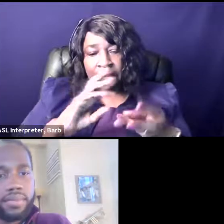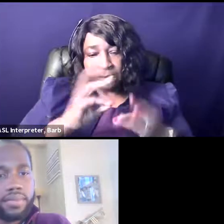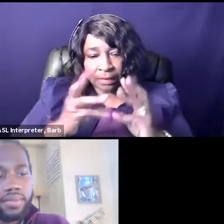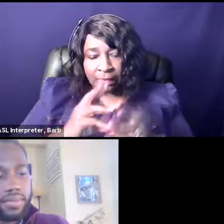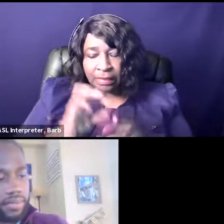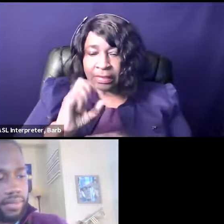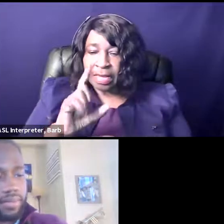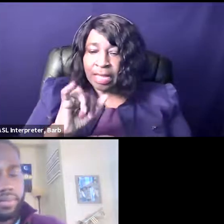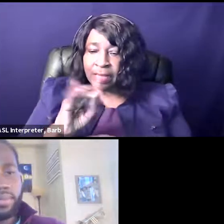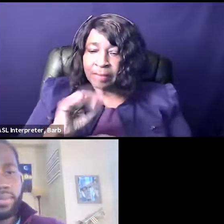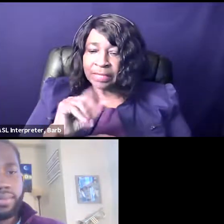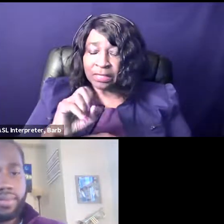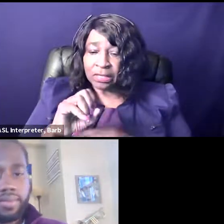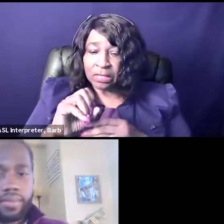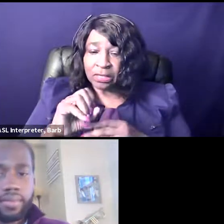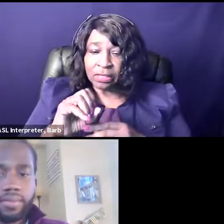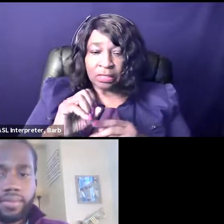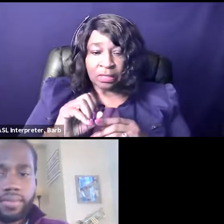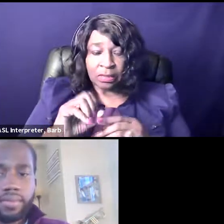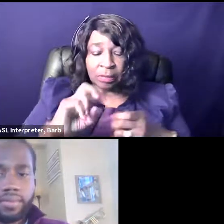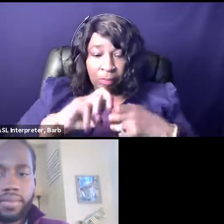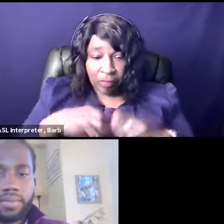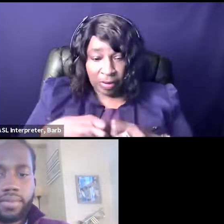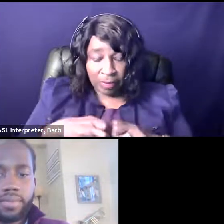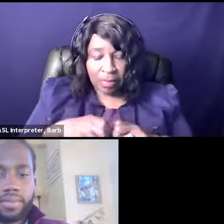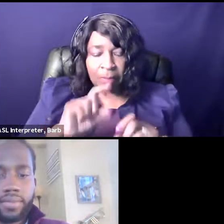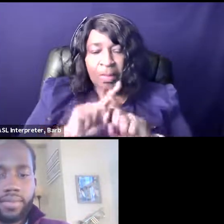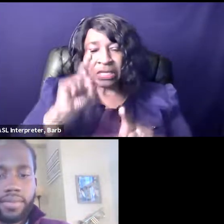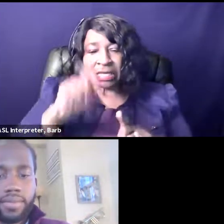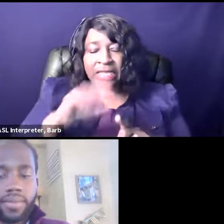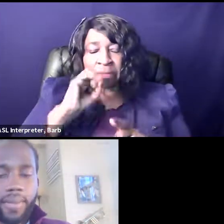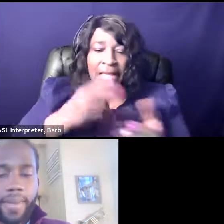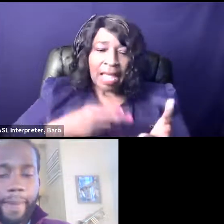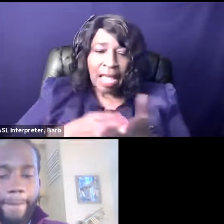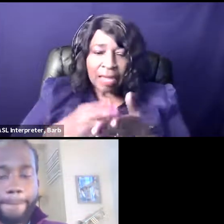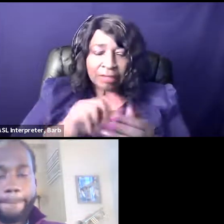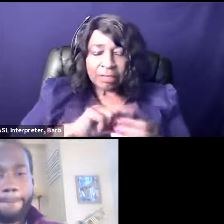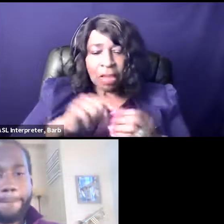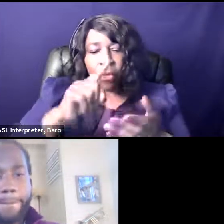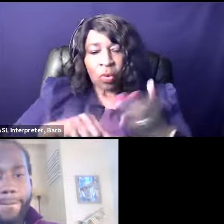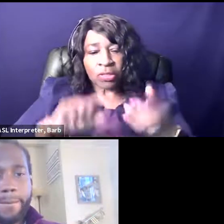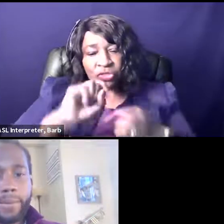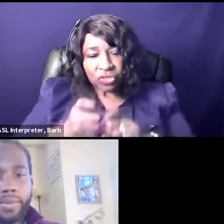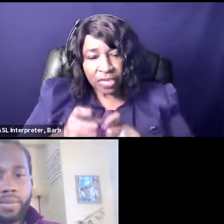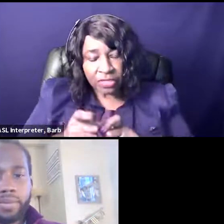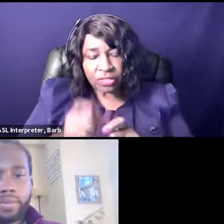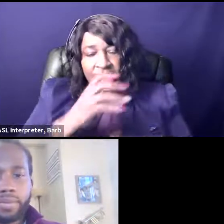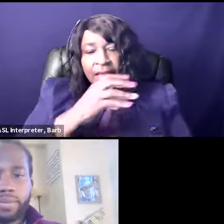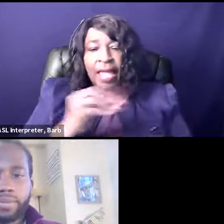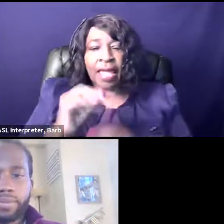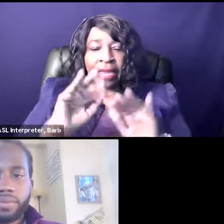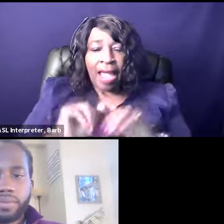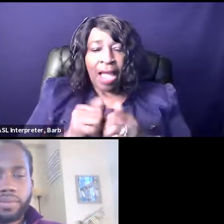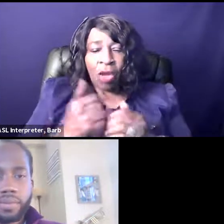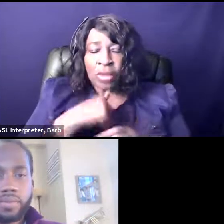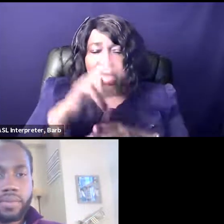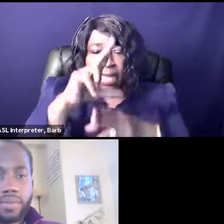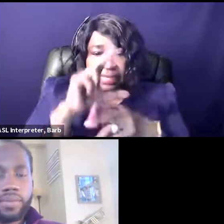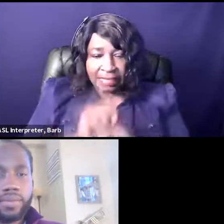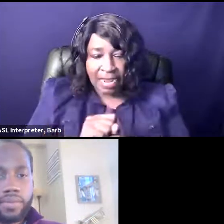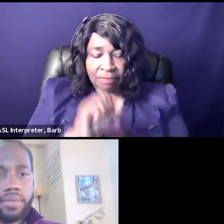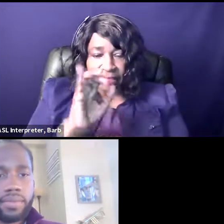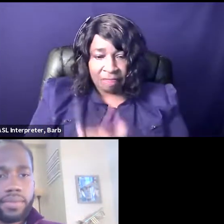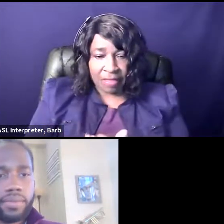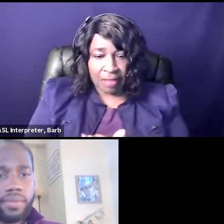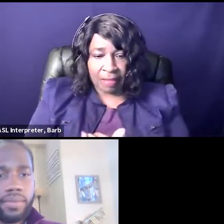in the interim, we need to be honest about what's changing and how we adapt to that.